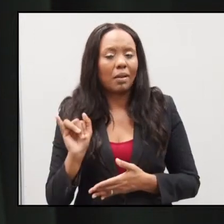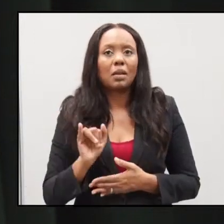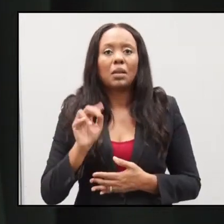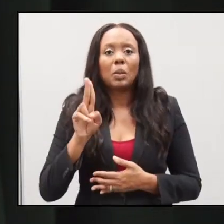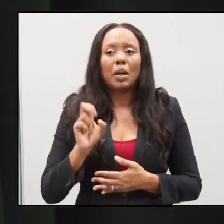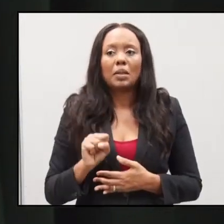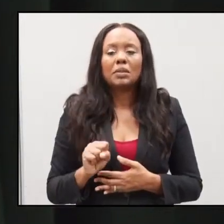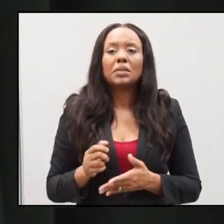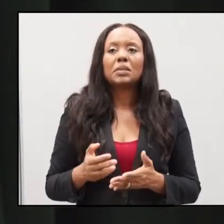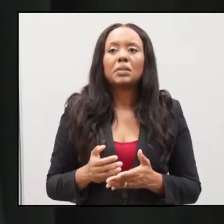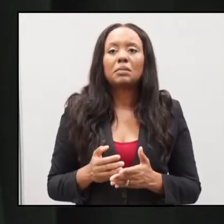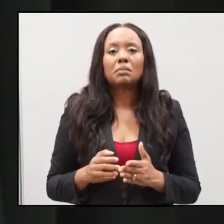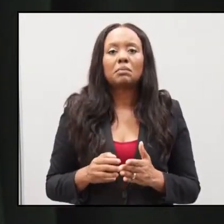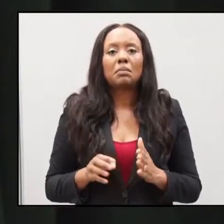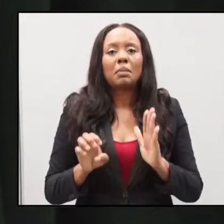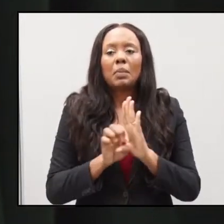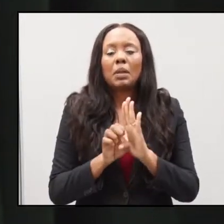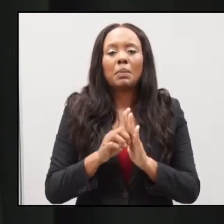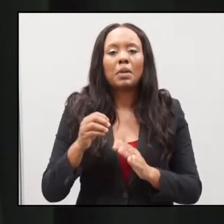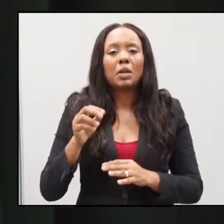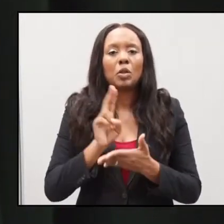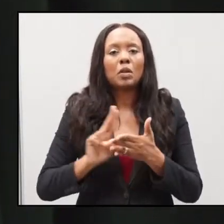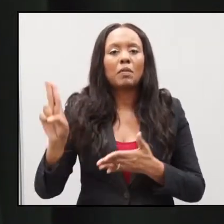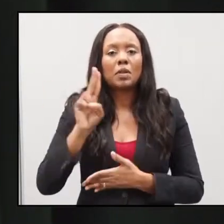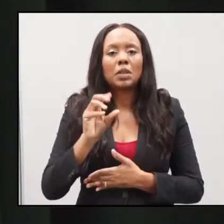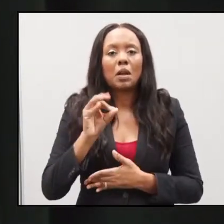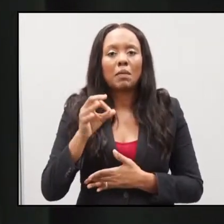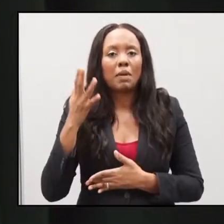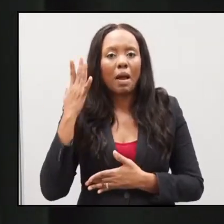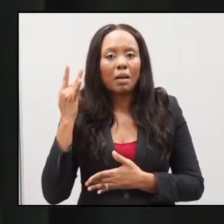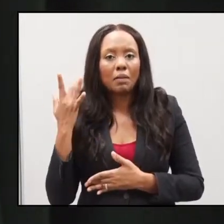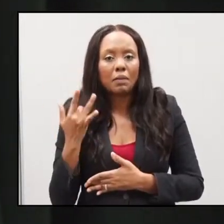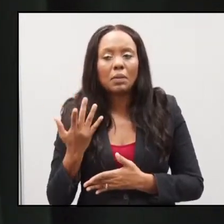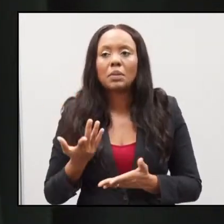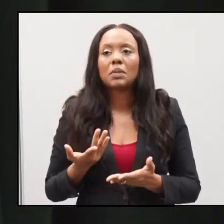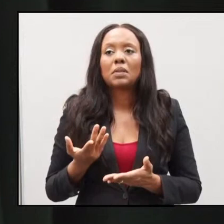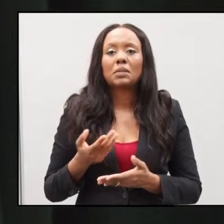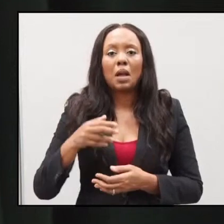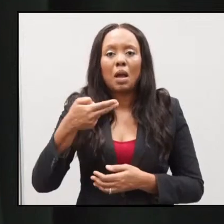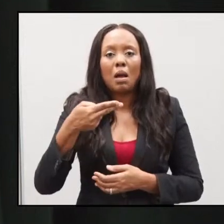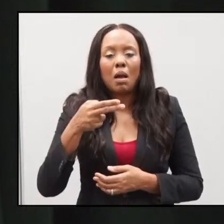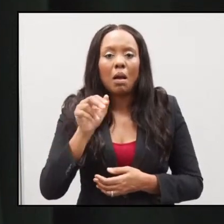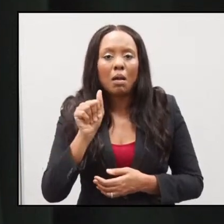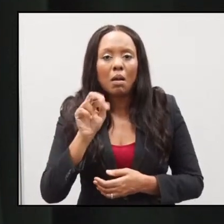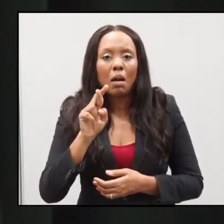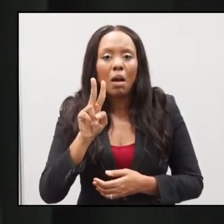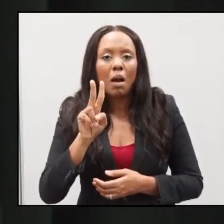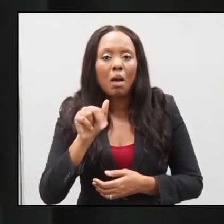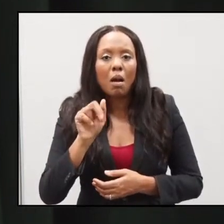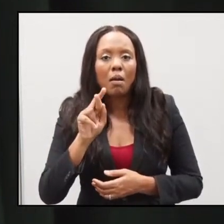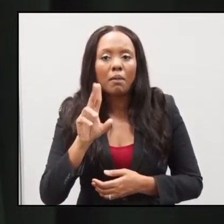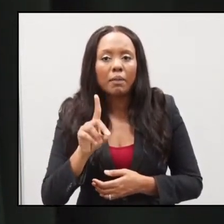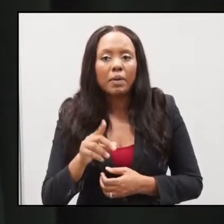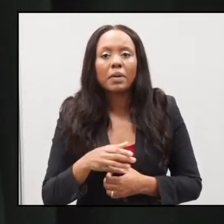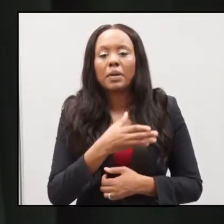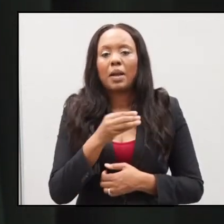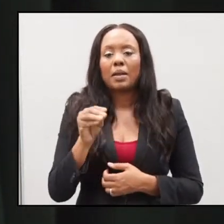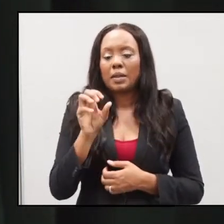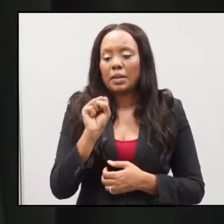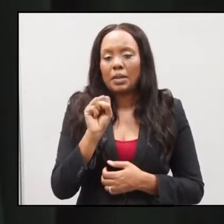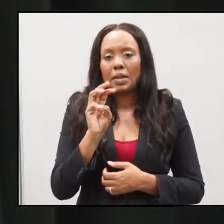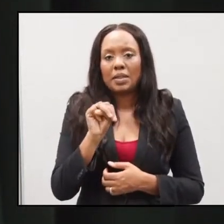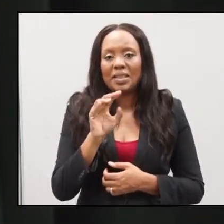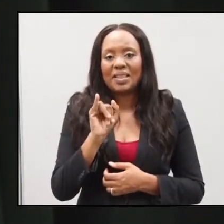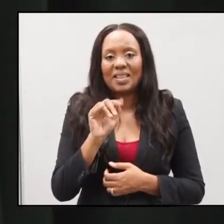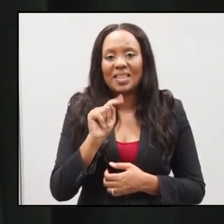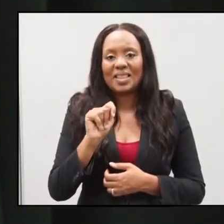Harvard, the University of California, Emory, Rice University, and the aforementioned Smithsonian National Museum of African